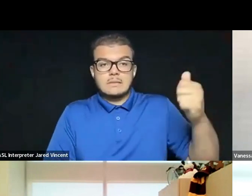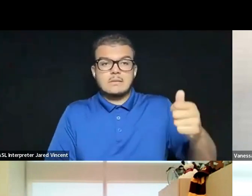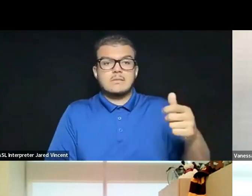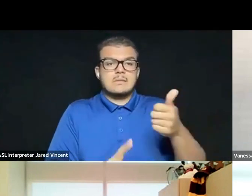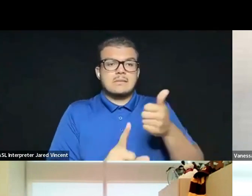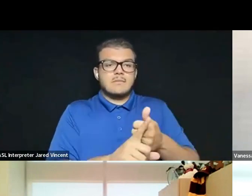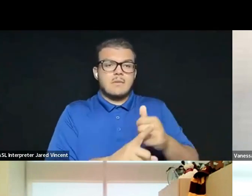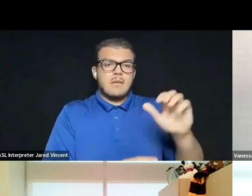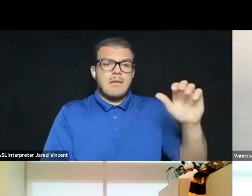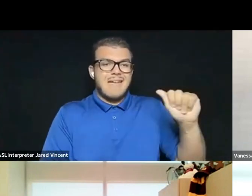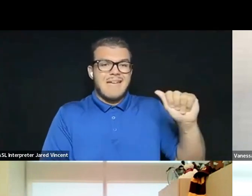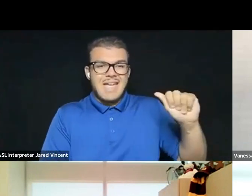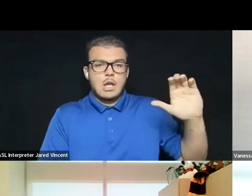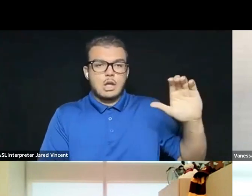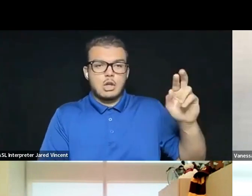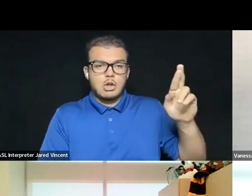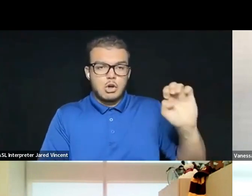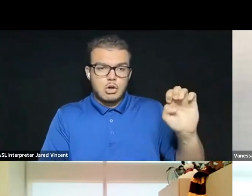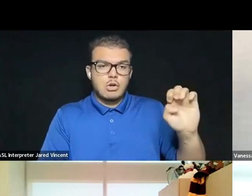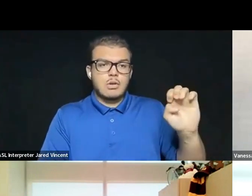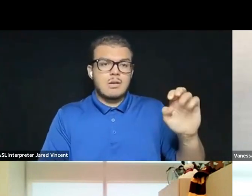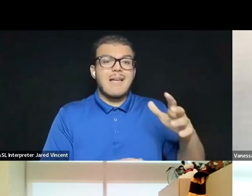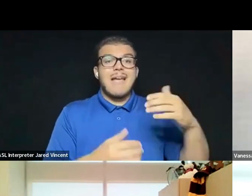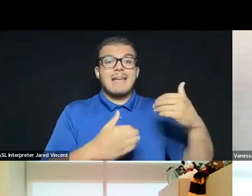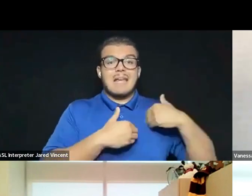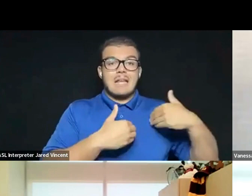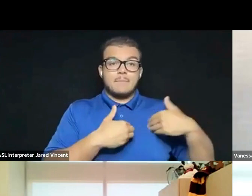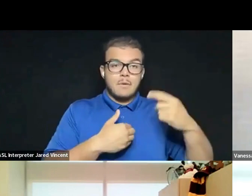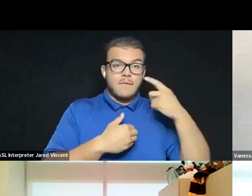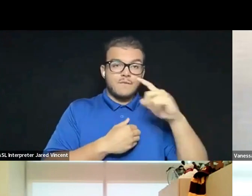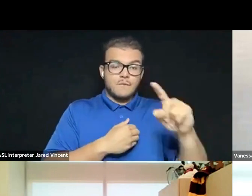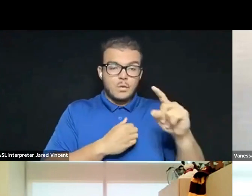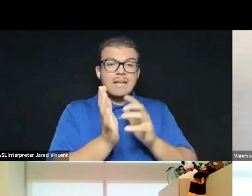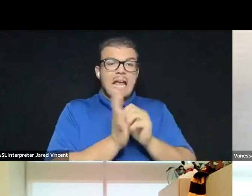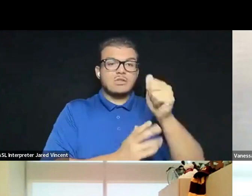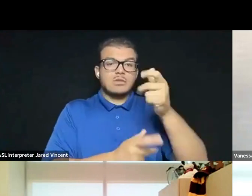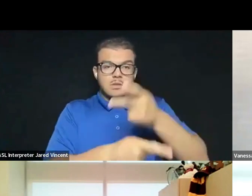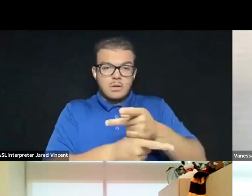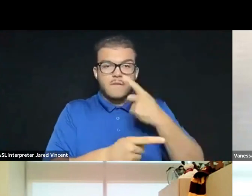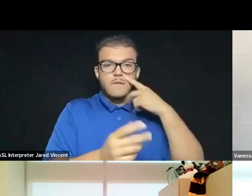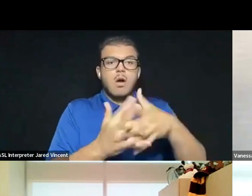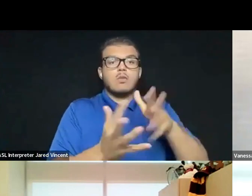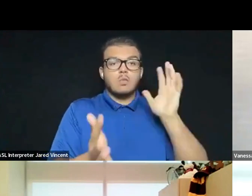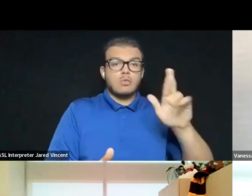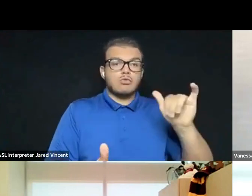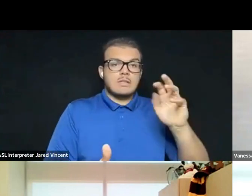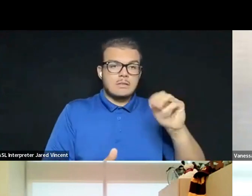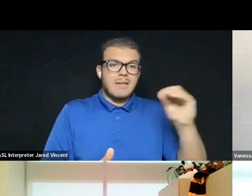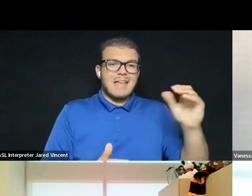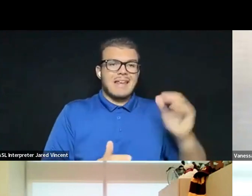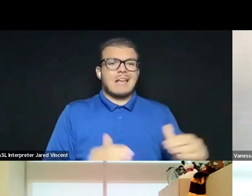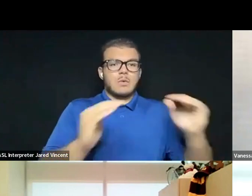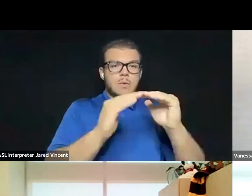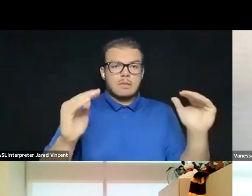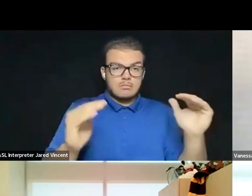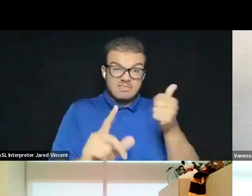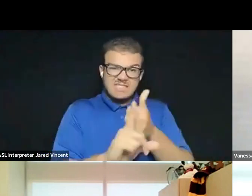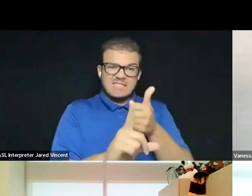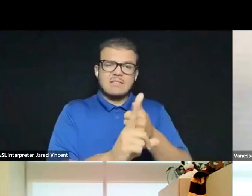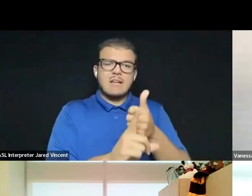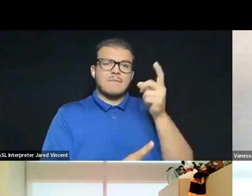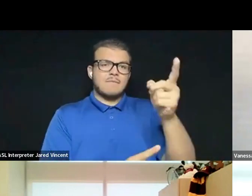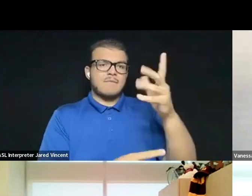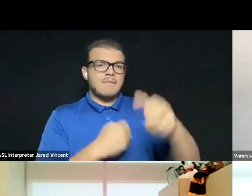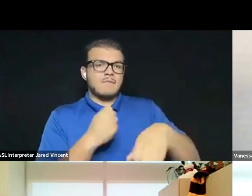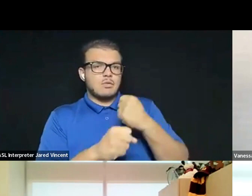study. And that stands for Accountability for Cancer Care Through Undoing Racism and Equity. And this is a 5-year project,